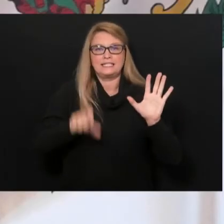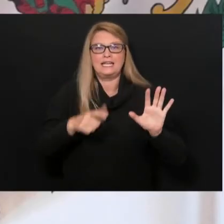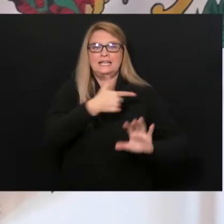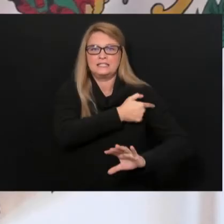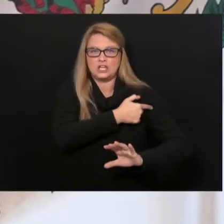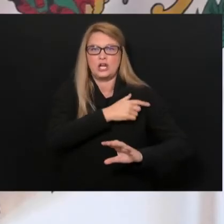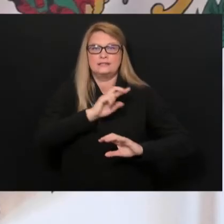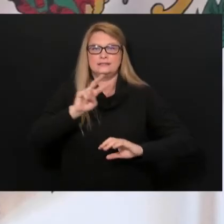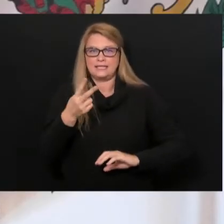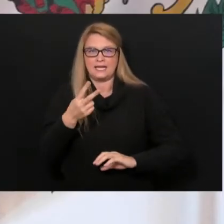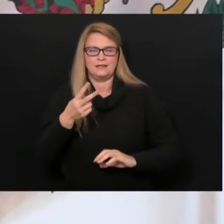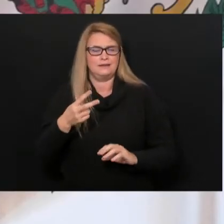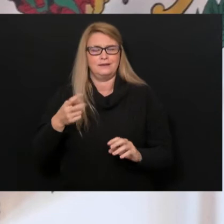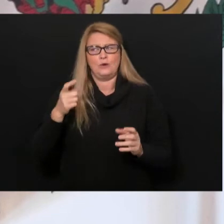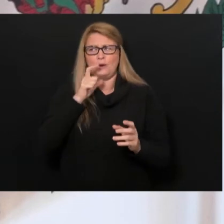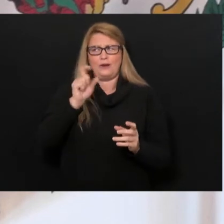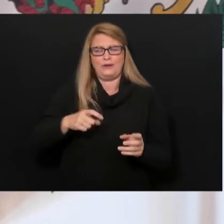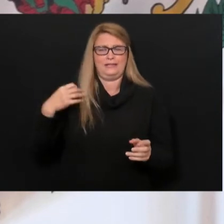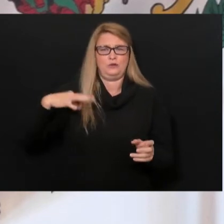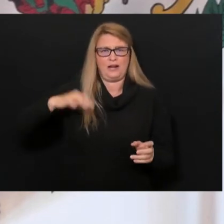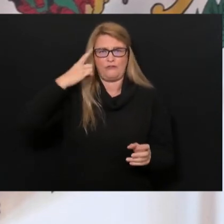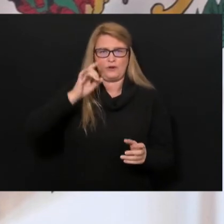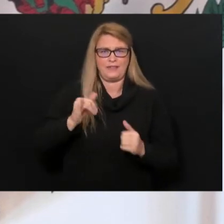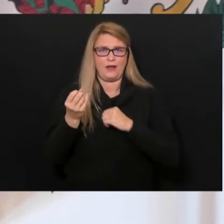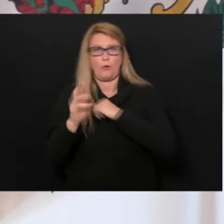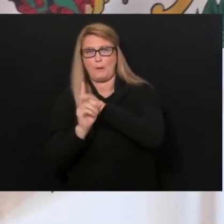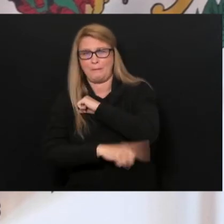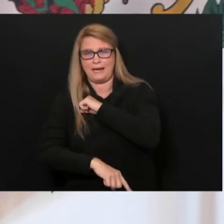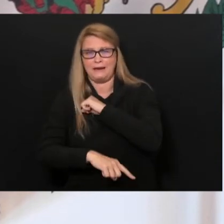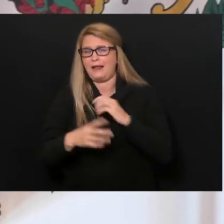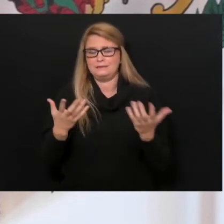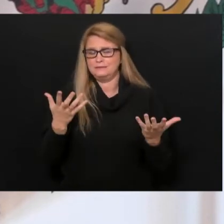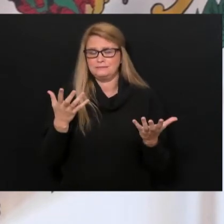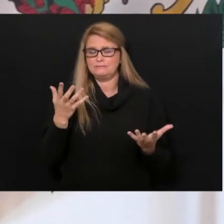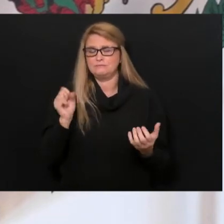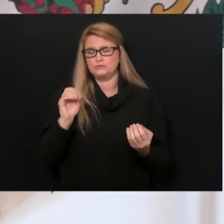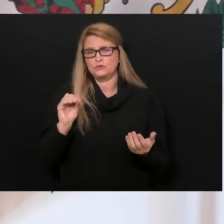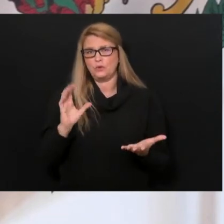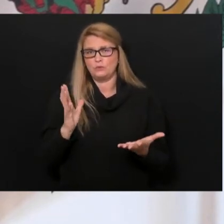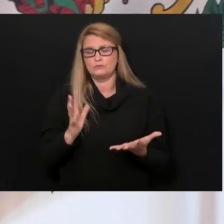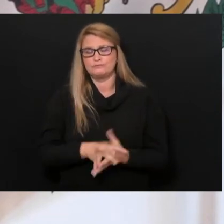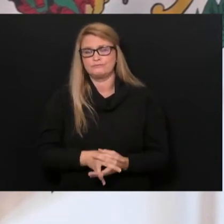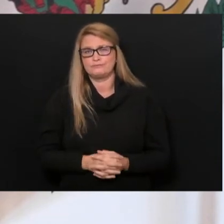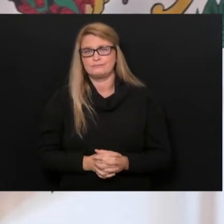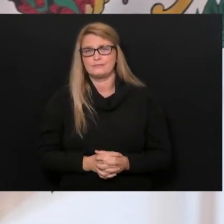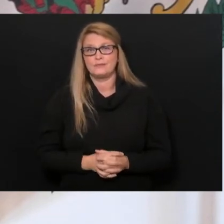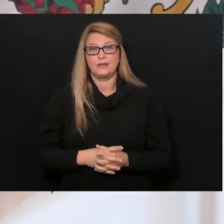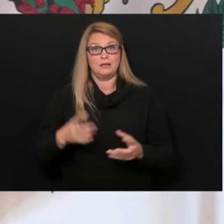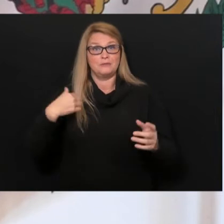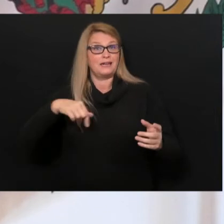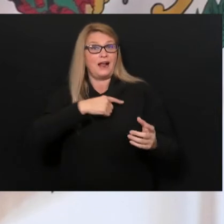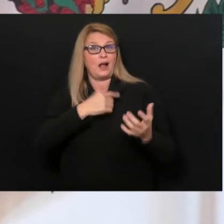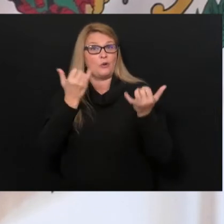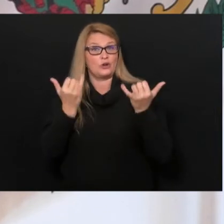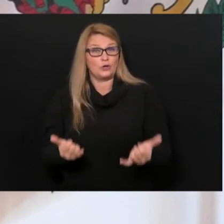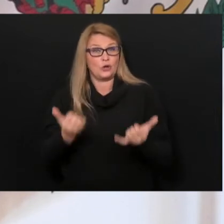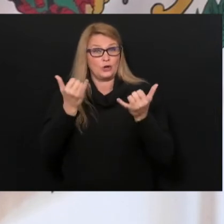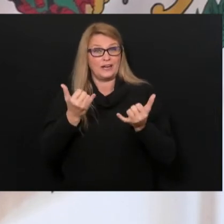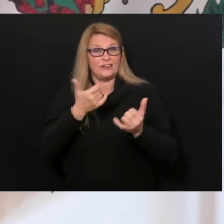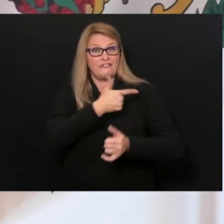for it, nor should we be penalized and everything for where we are. But our current